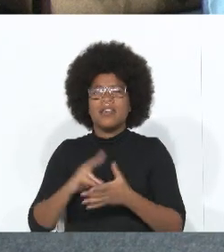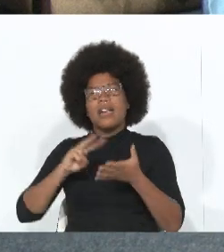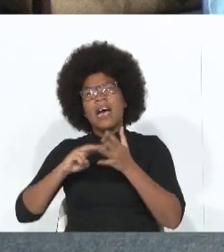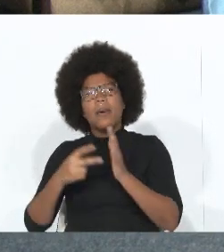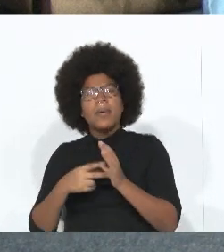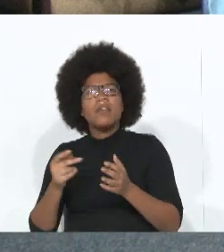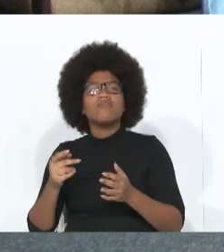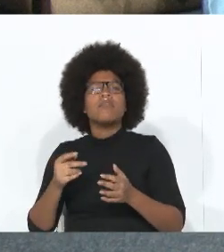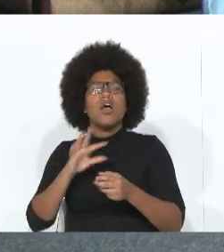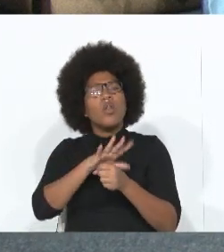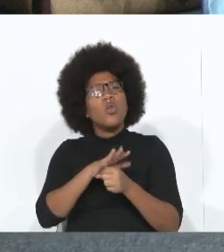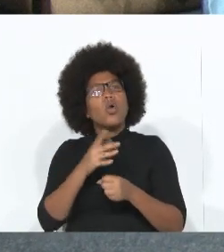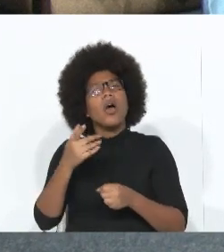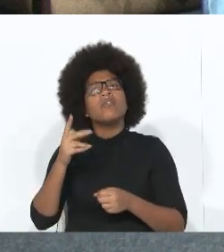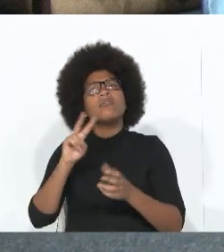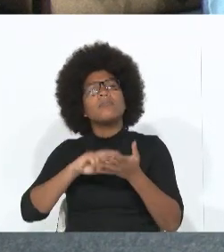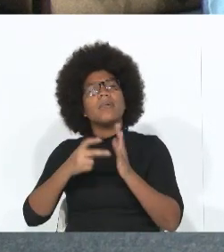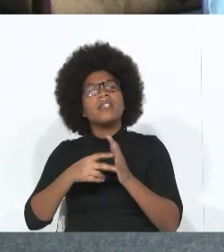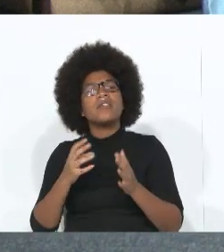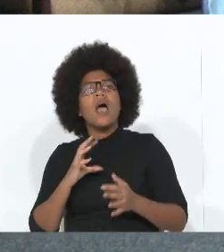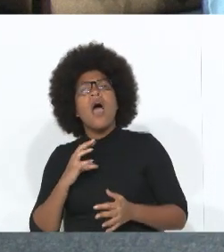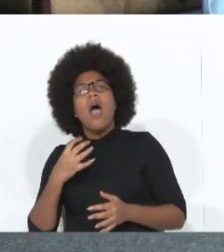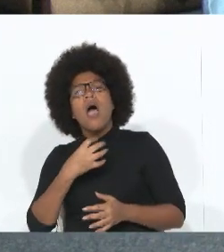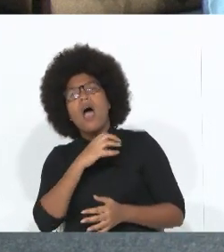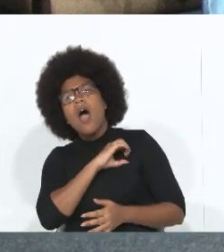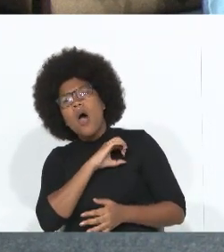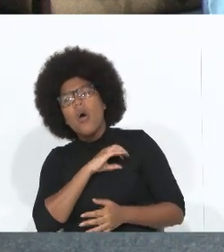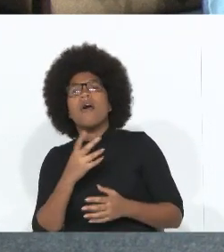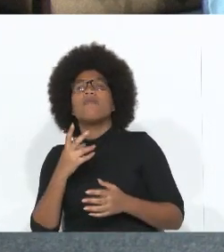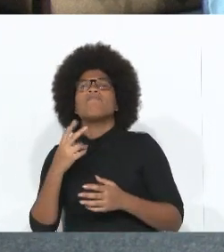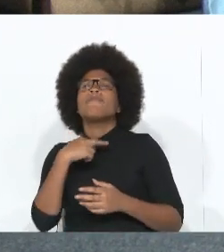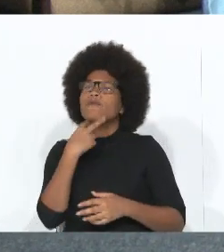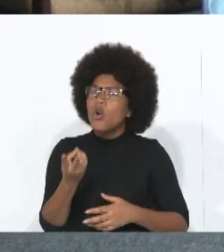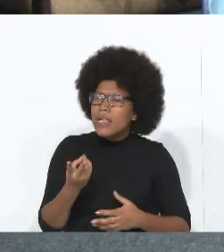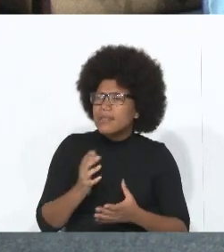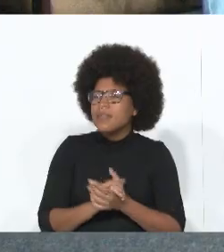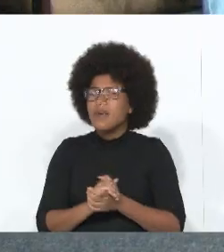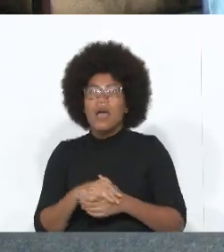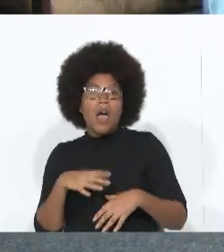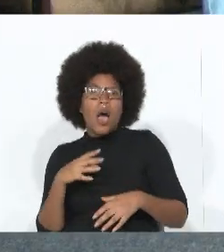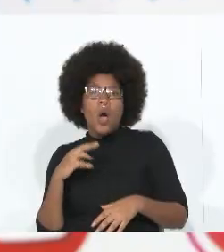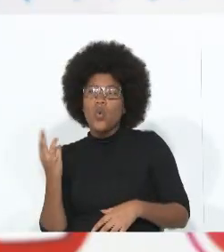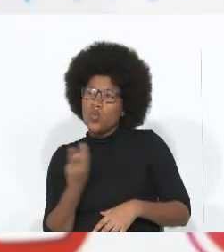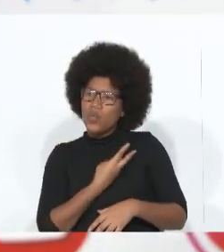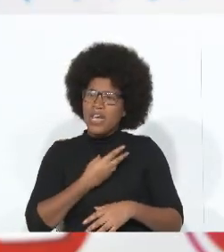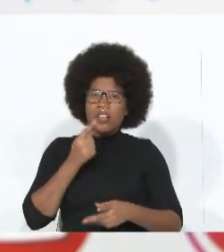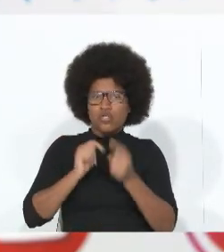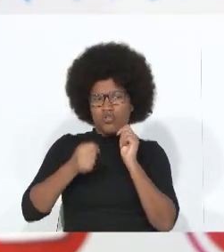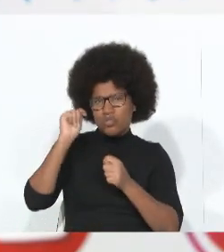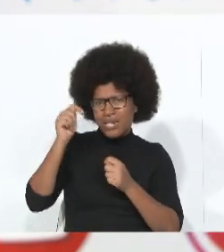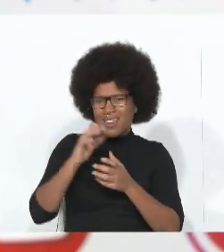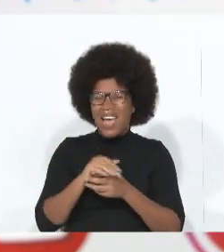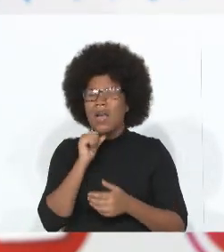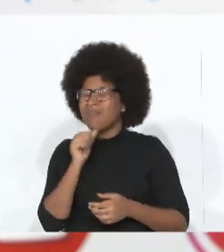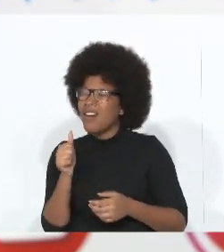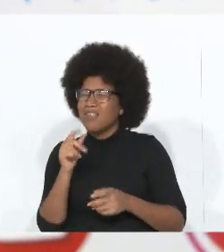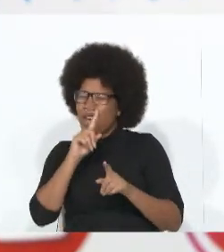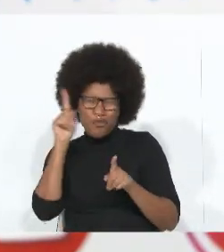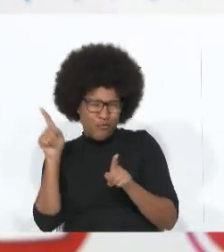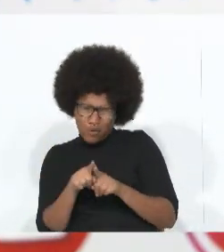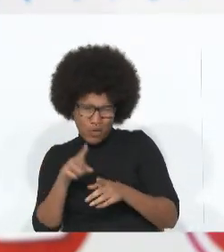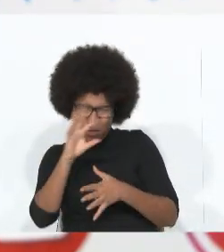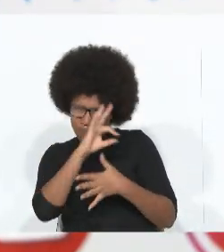our voice, our mannerism, how we as, well, Trini, I will not go out to regional so far